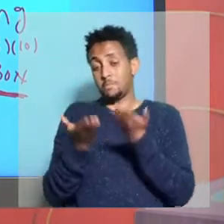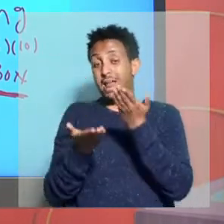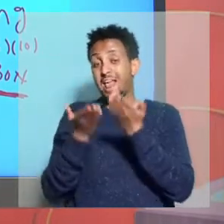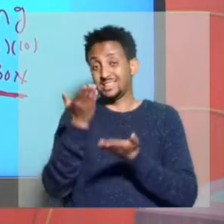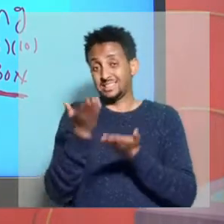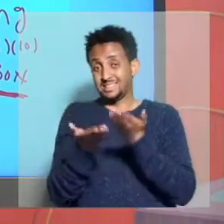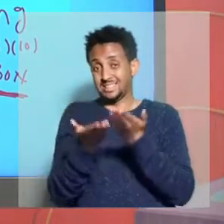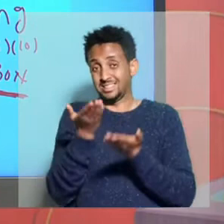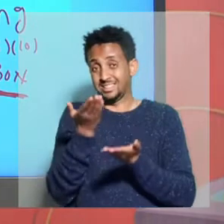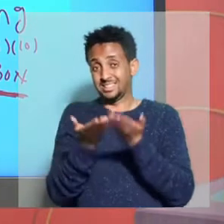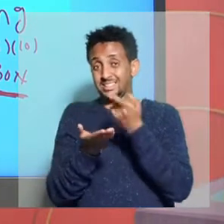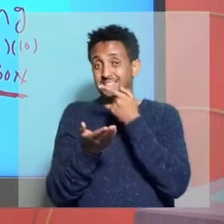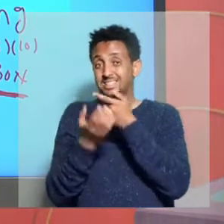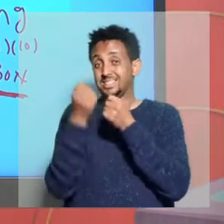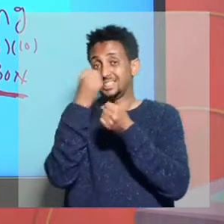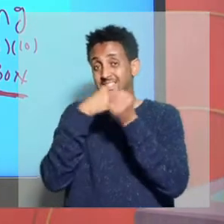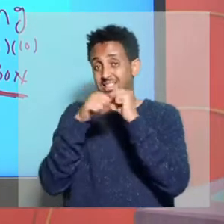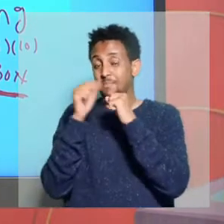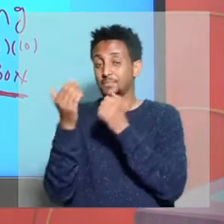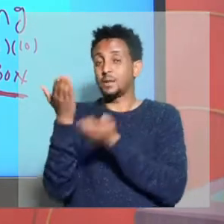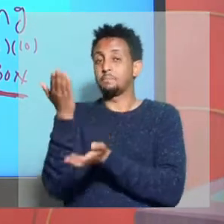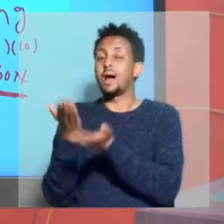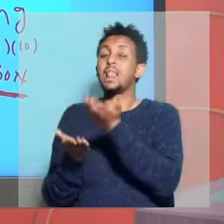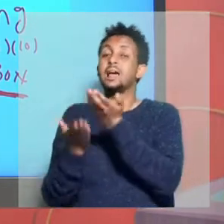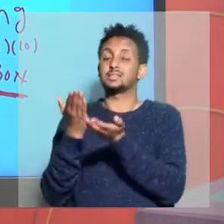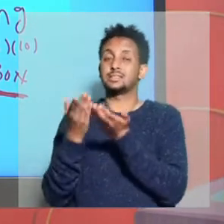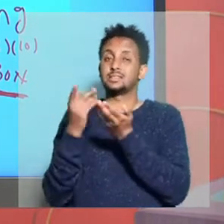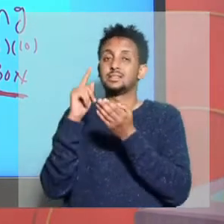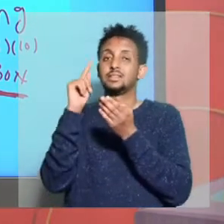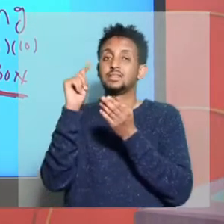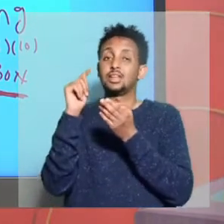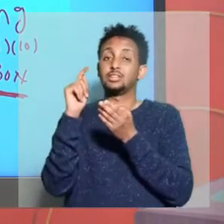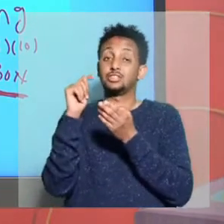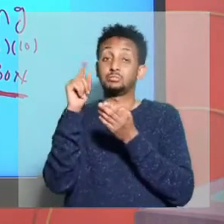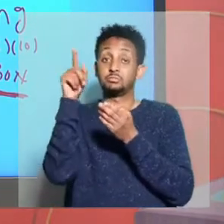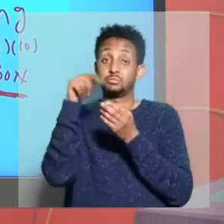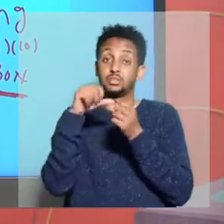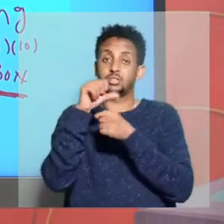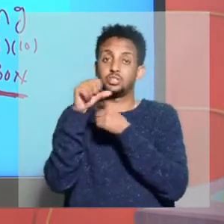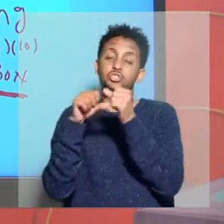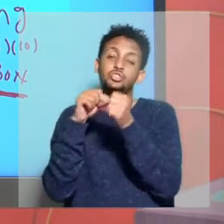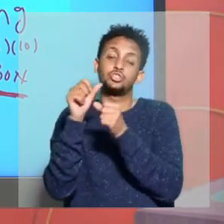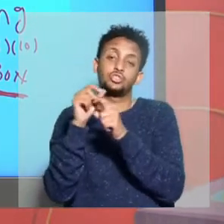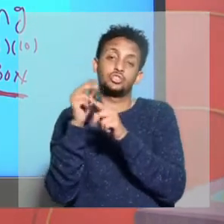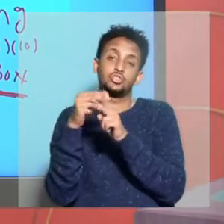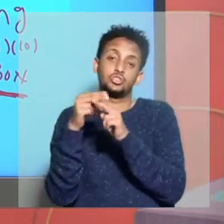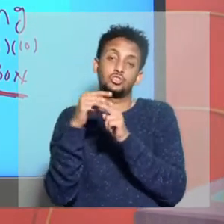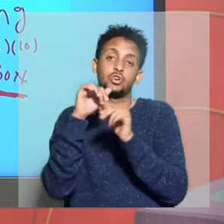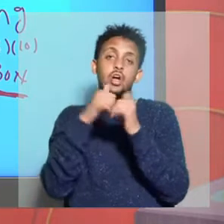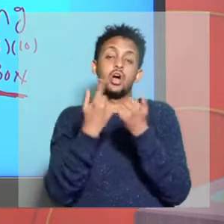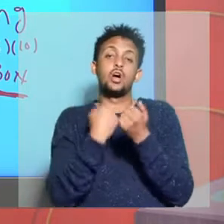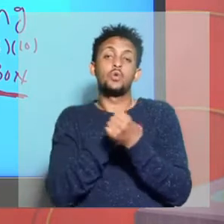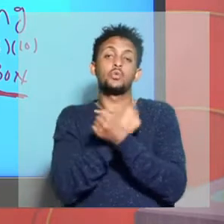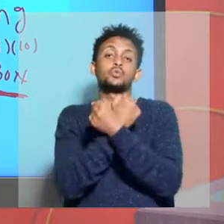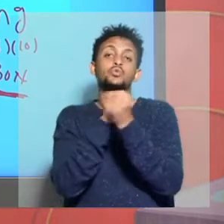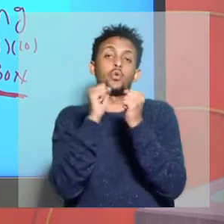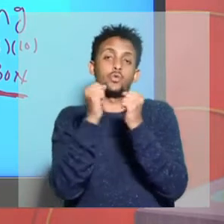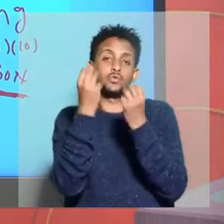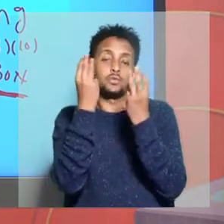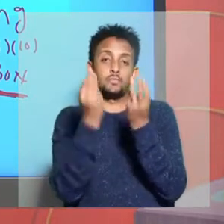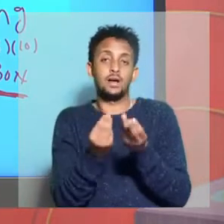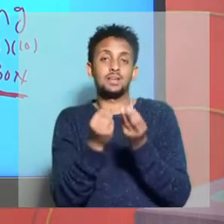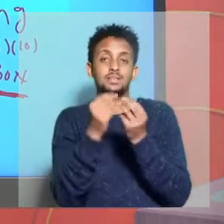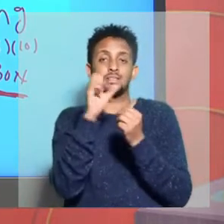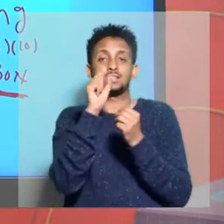system. So this system is balanced due to the tension exerted on each chords. This is how we solve a